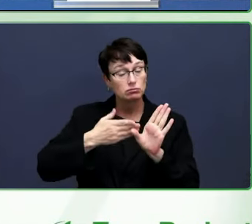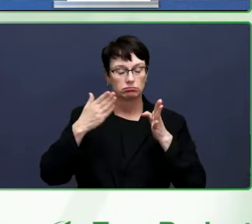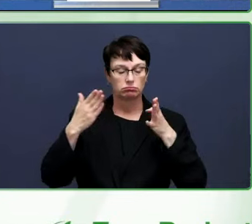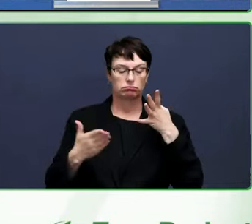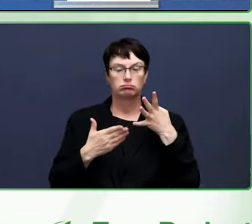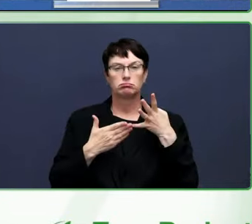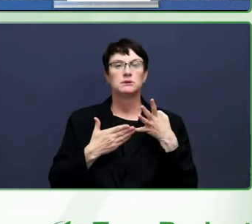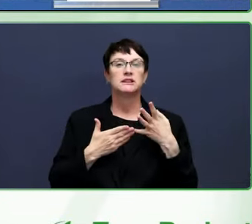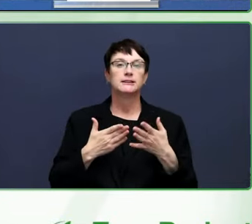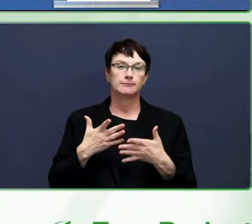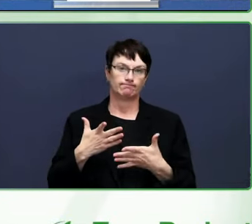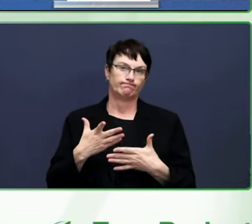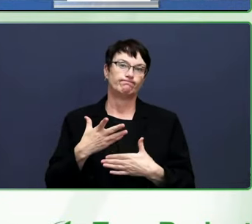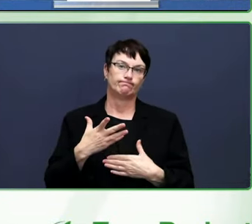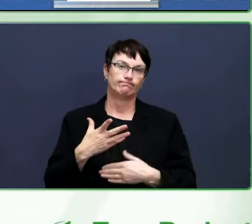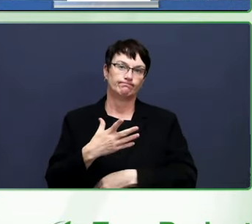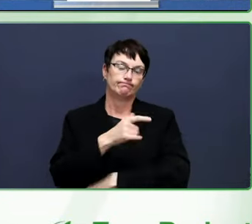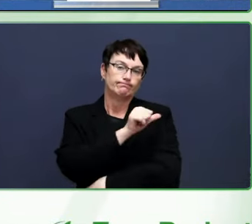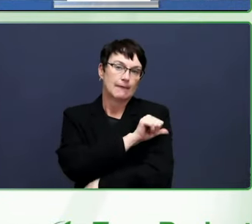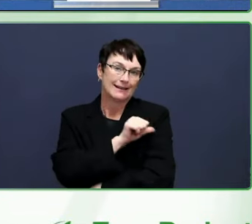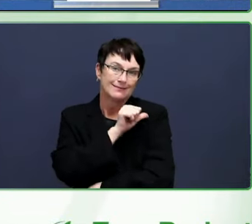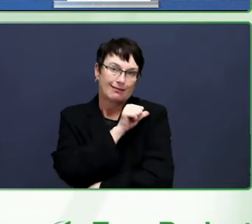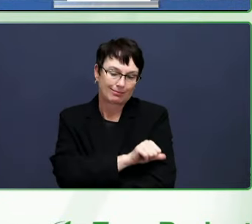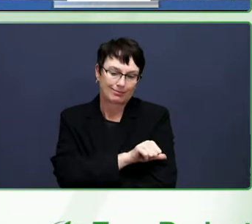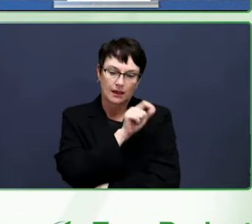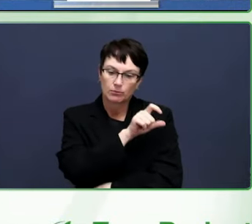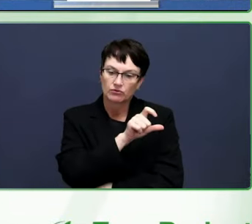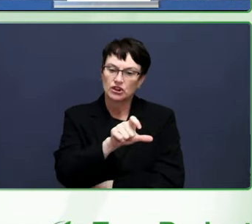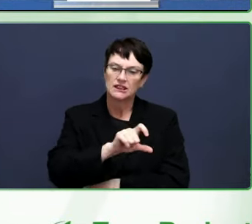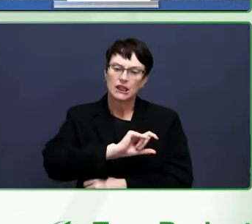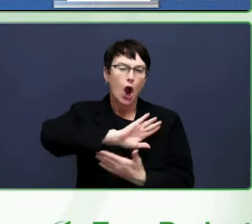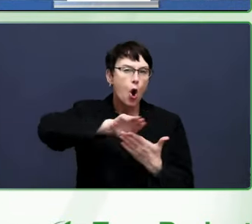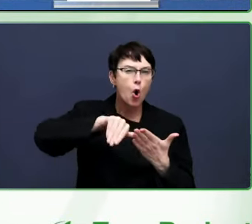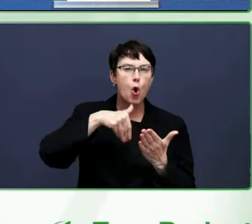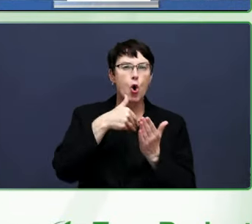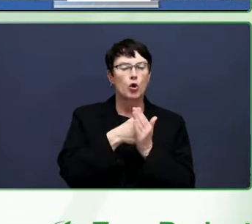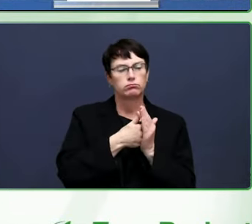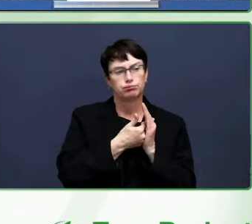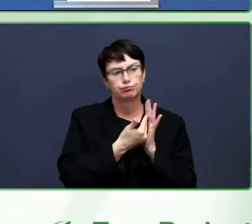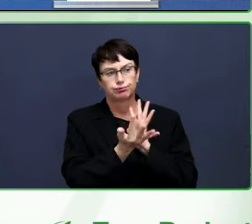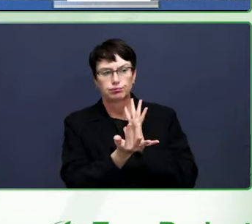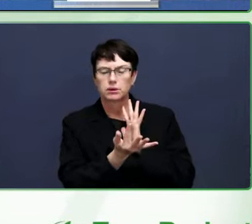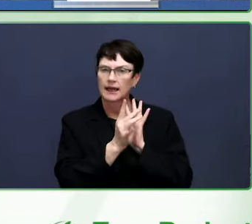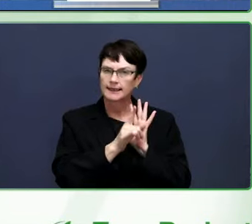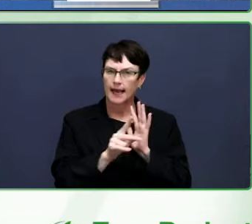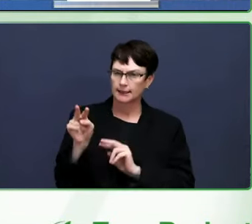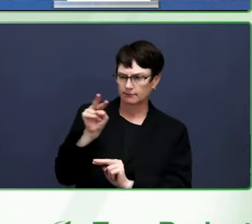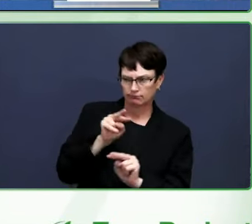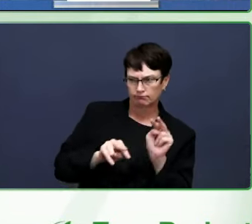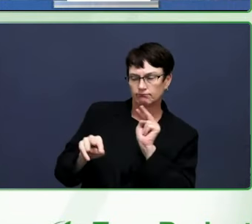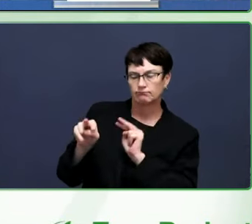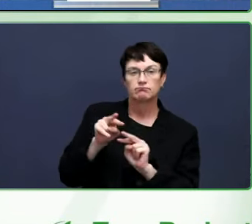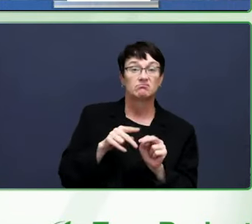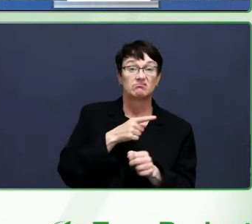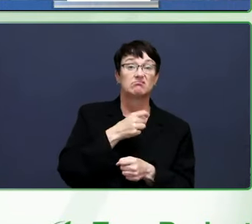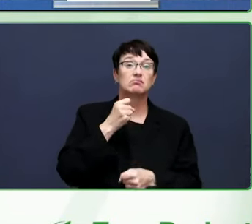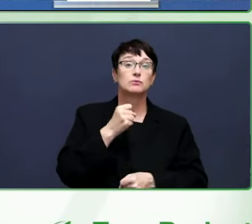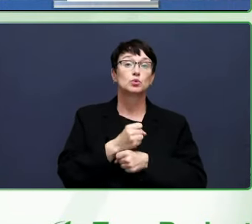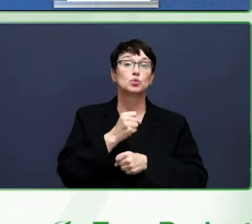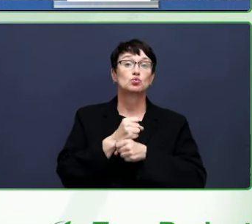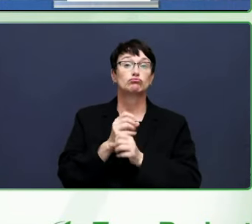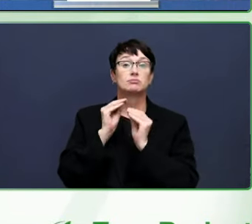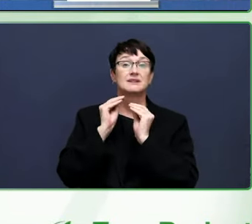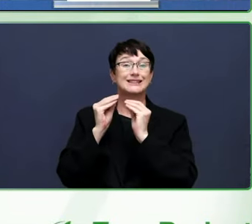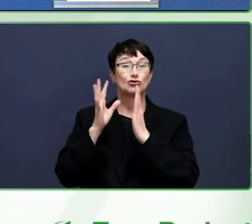prevention, intervention, but also compensation. That they should collaborate both with teachers in school, but also outside school